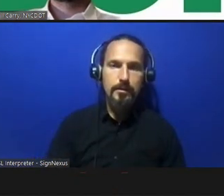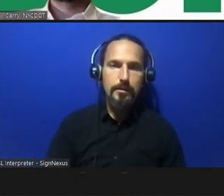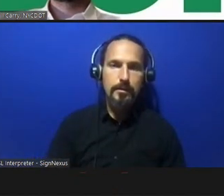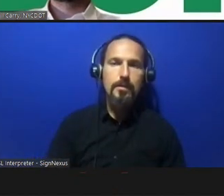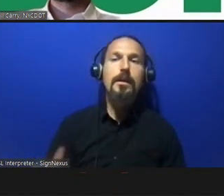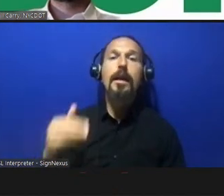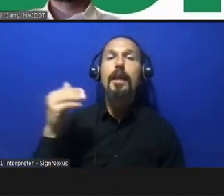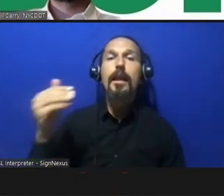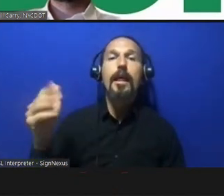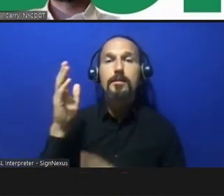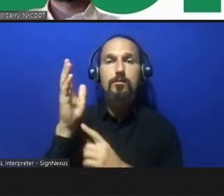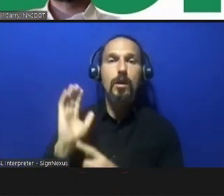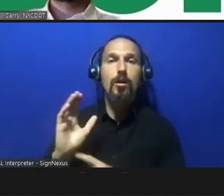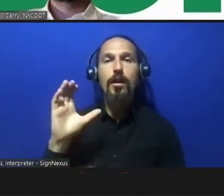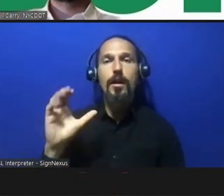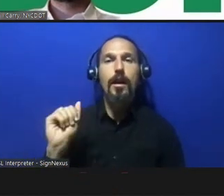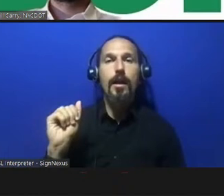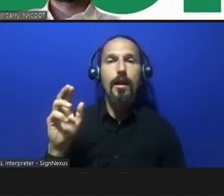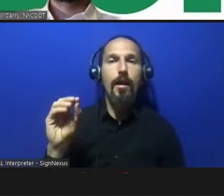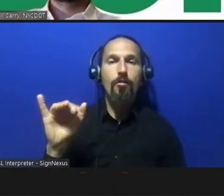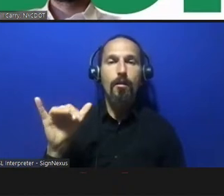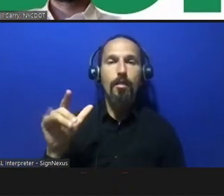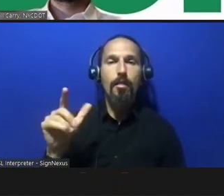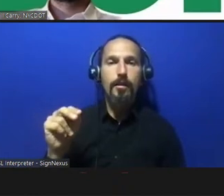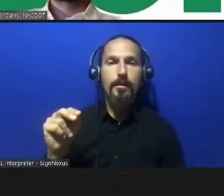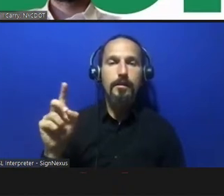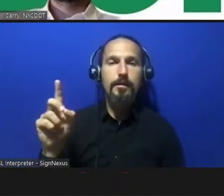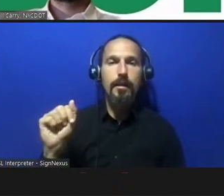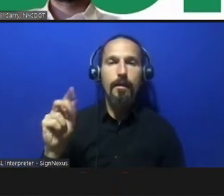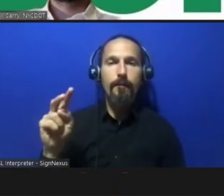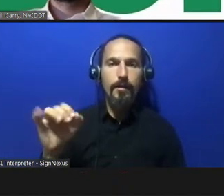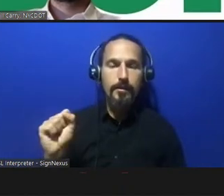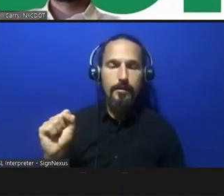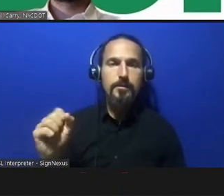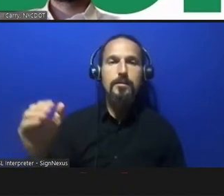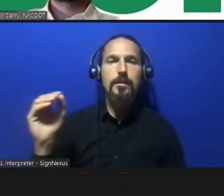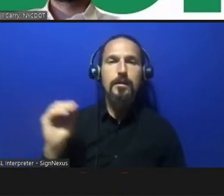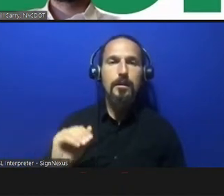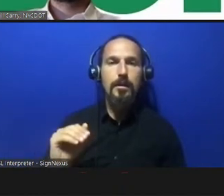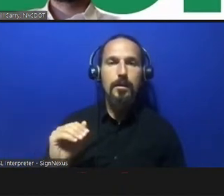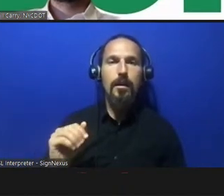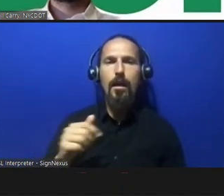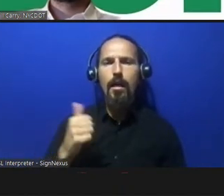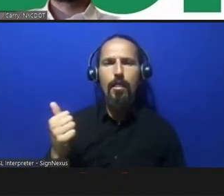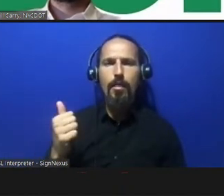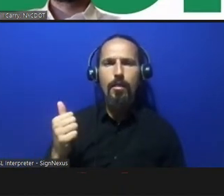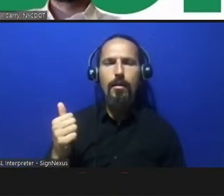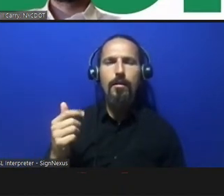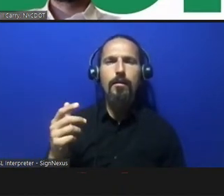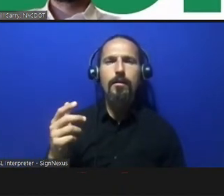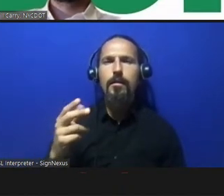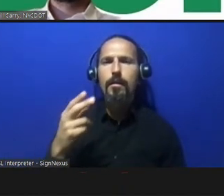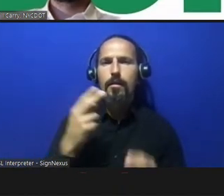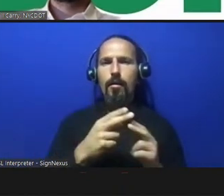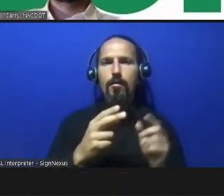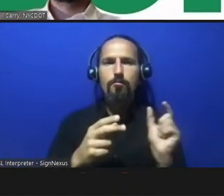the next speaker is carolyn davis followed by anonymous kareem